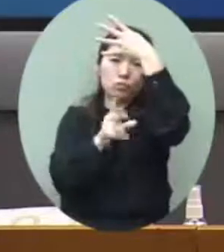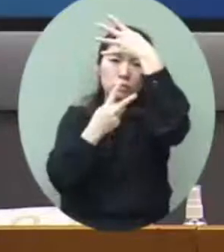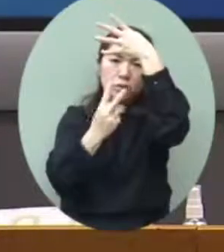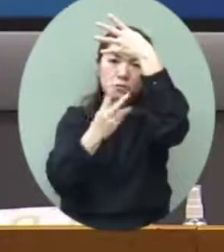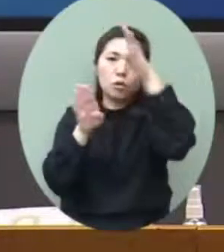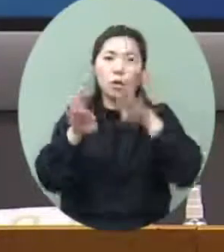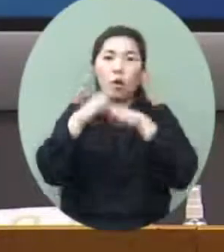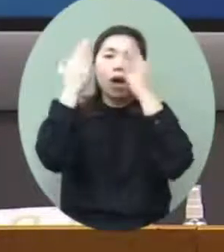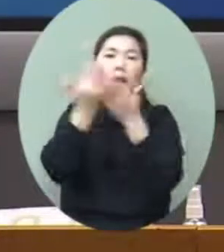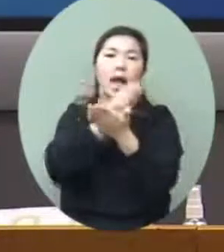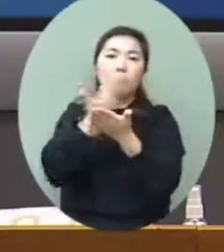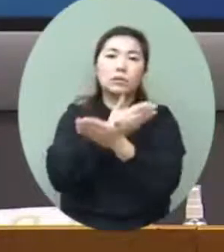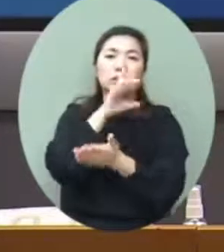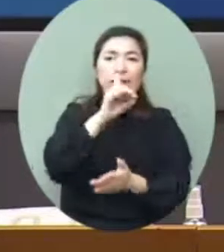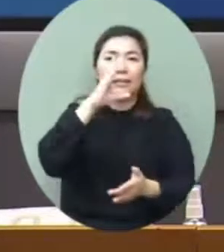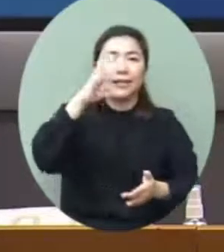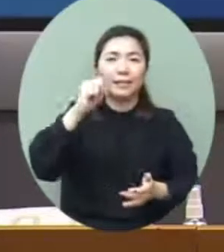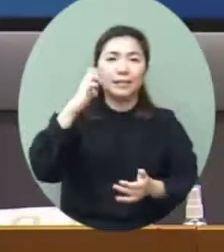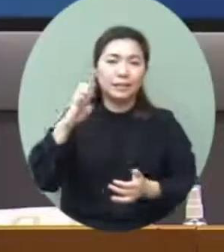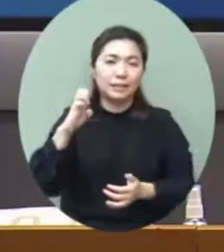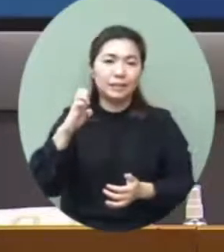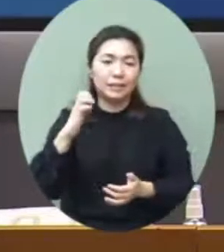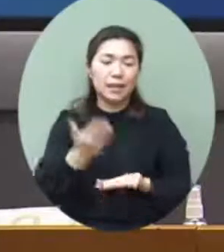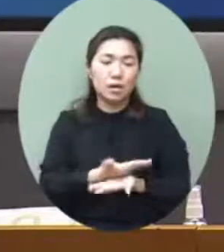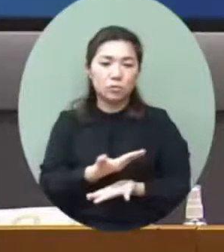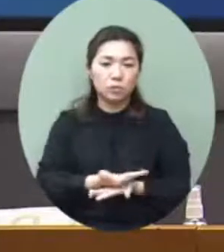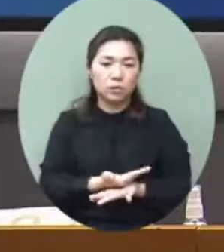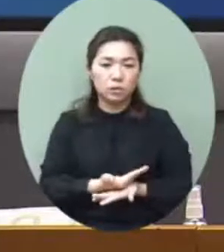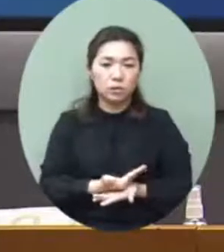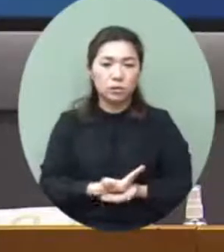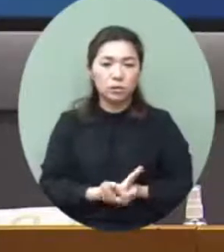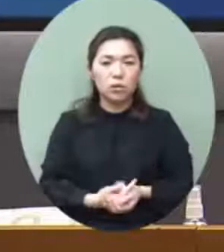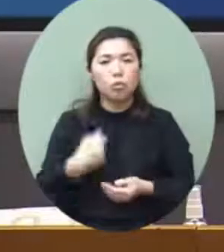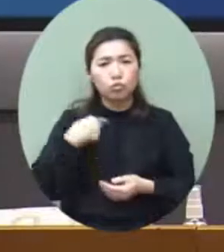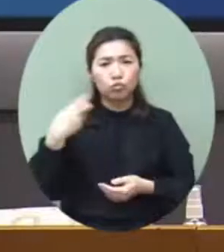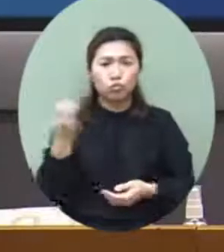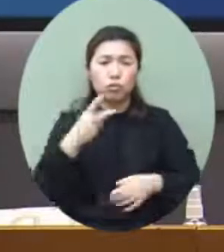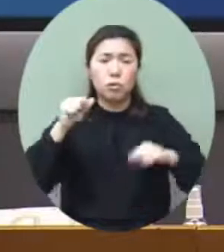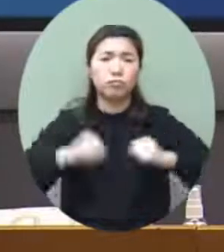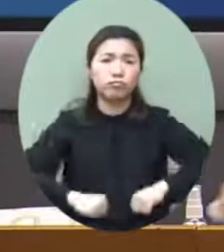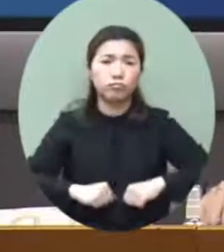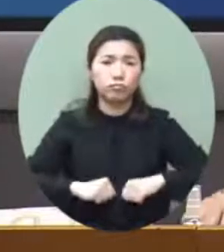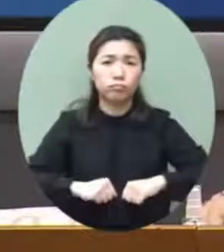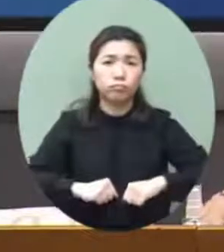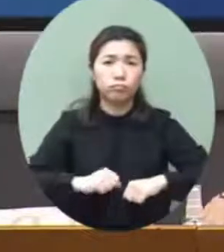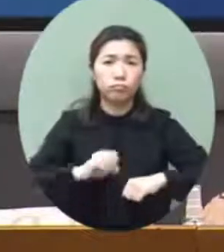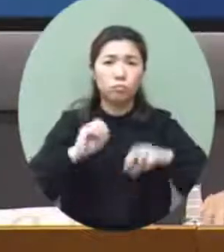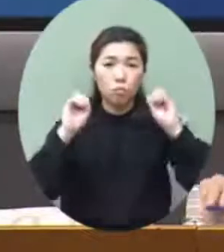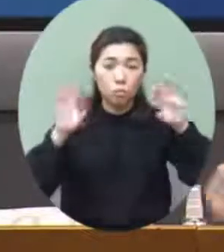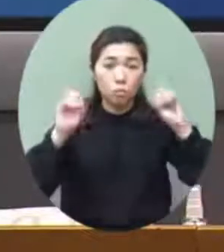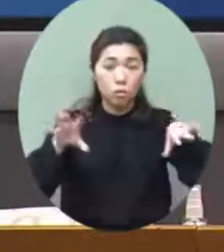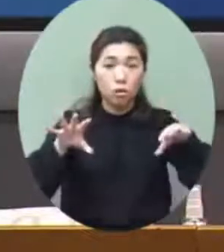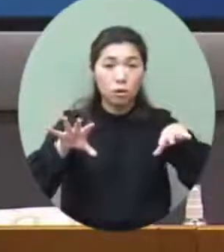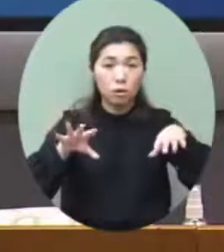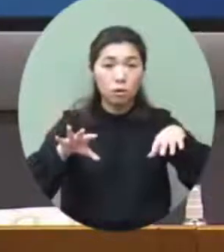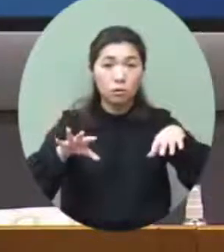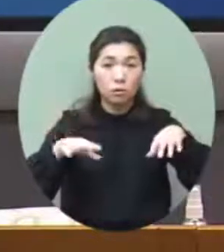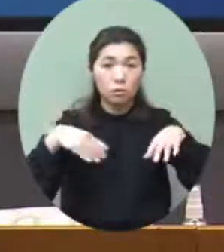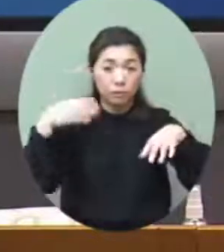primary students will return to school campuses first because starting from the 20th of